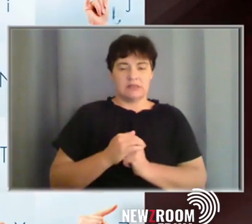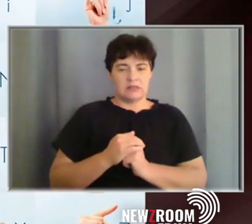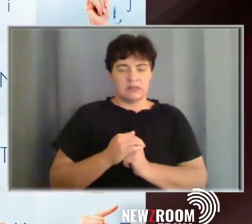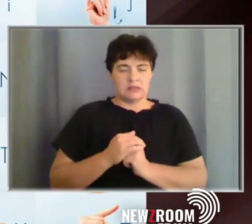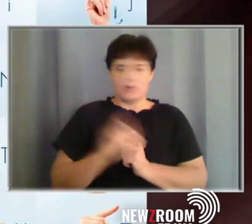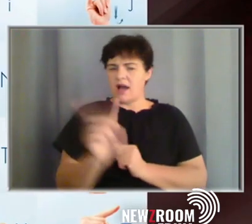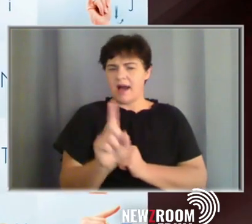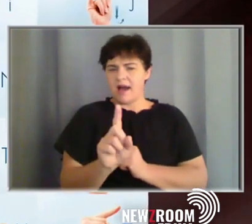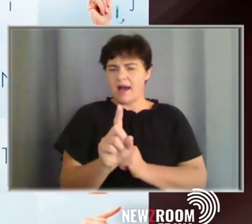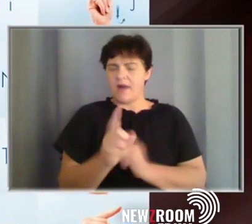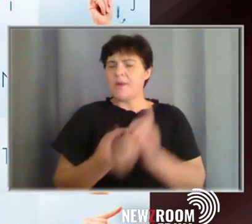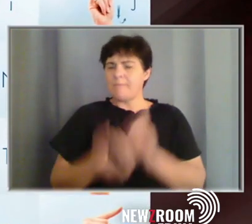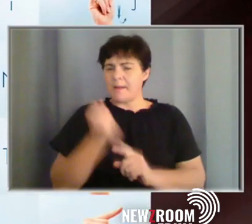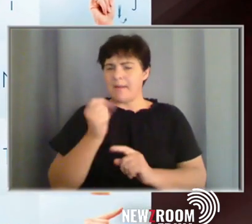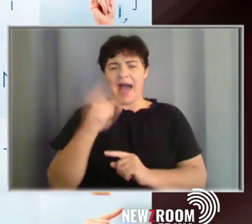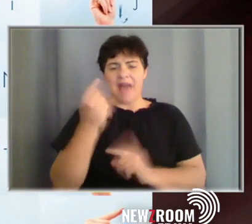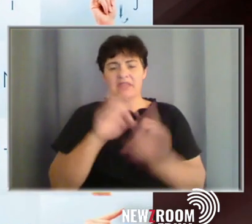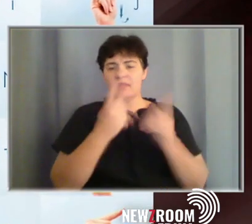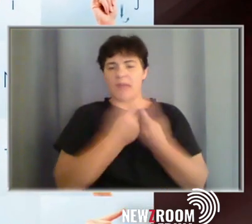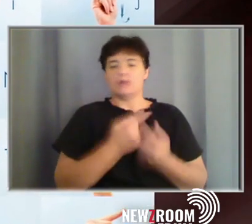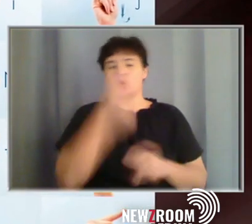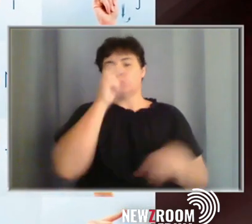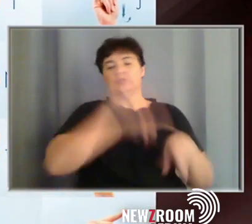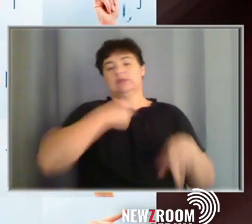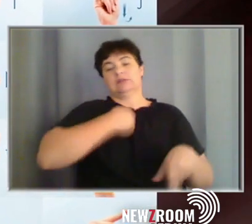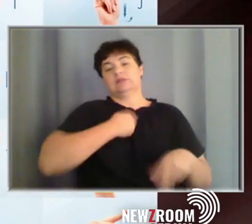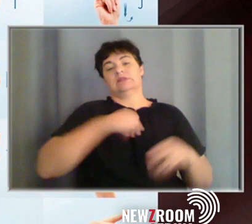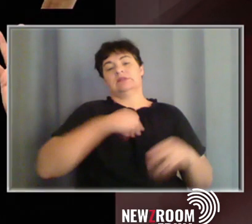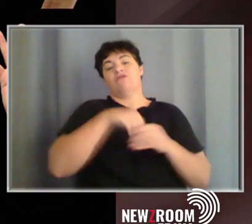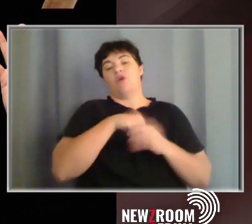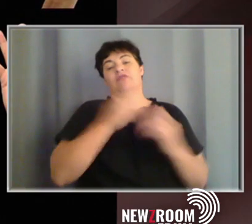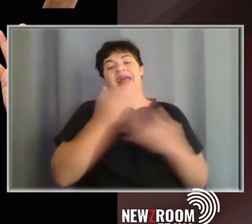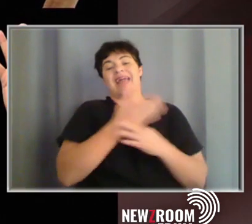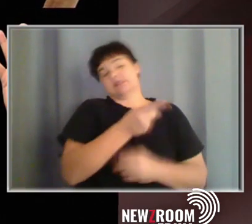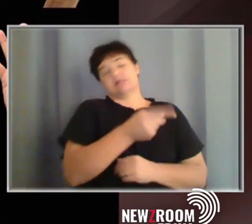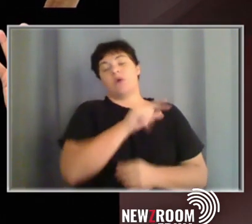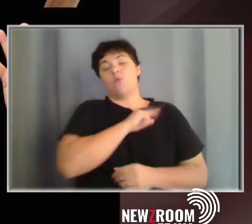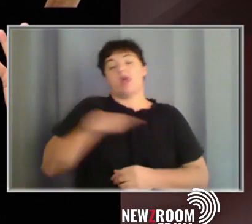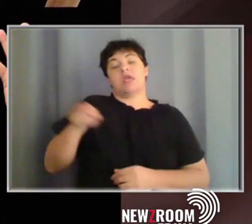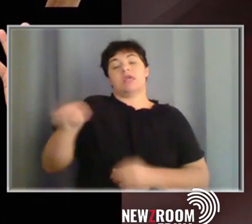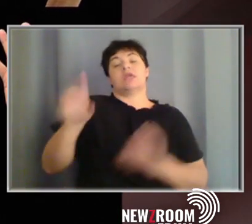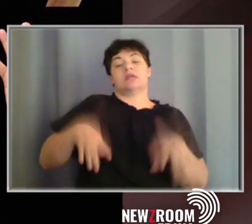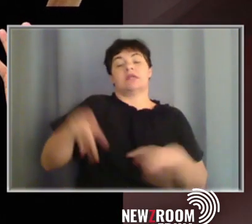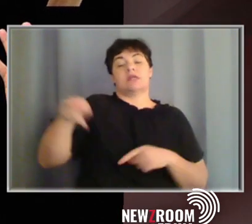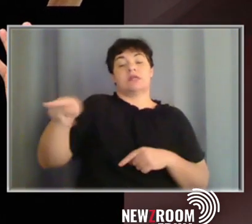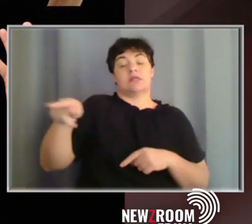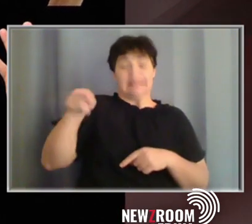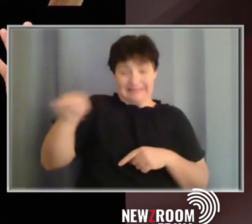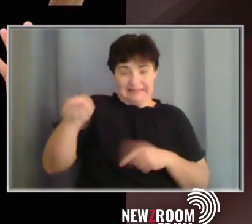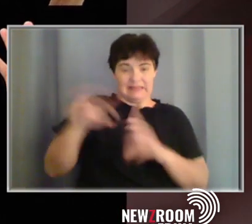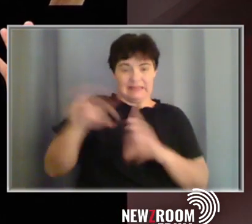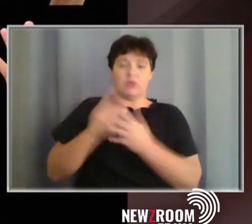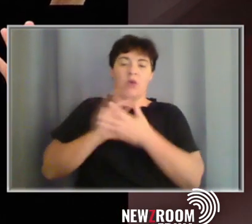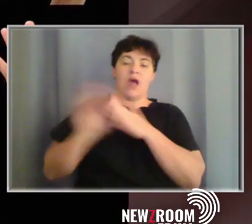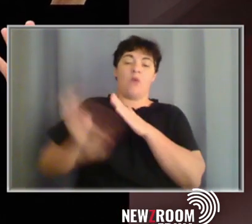other departments don't think that they should provide accessibility because they're looking at it as a welfare issue.